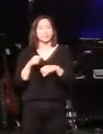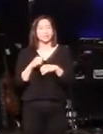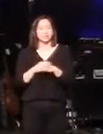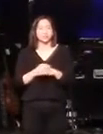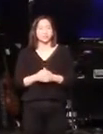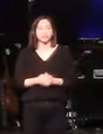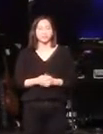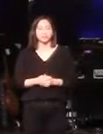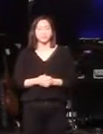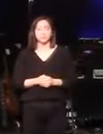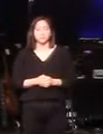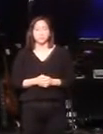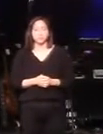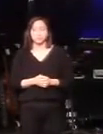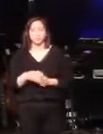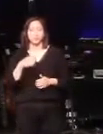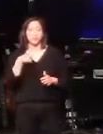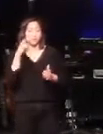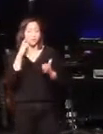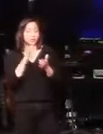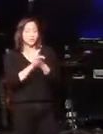by the way, that God's going to pay for,